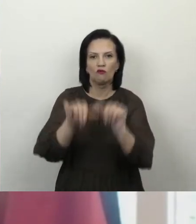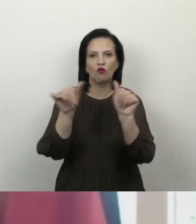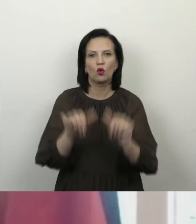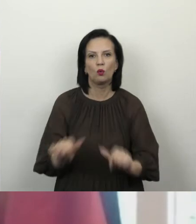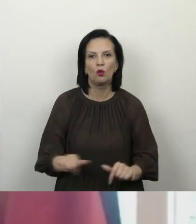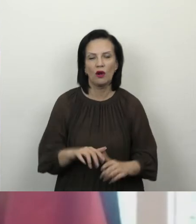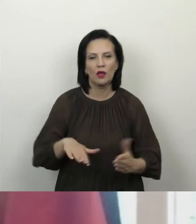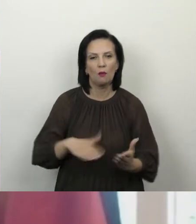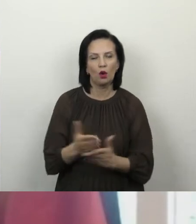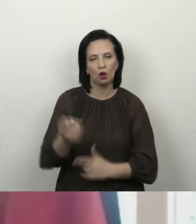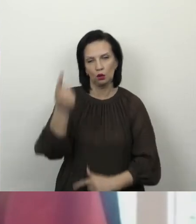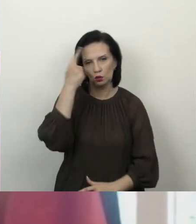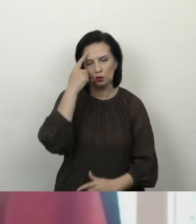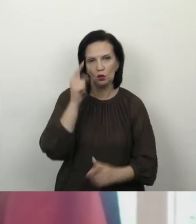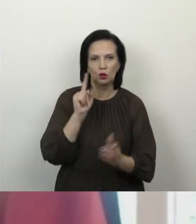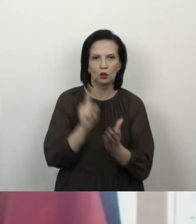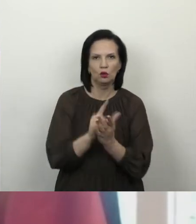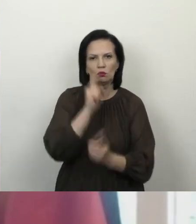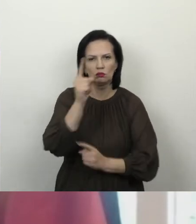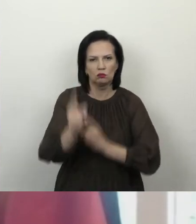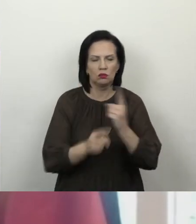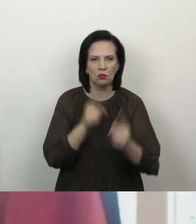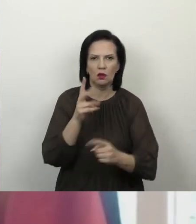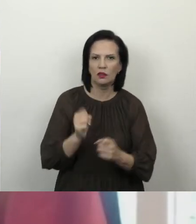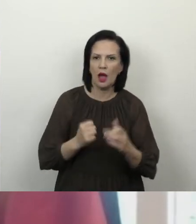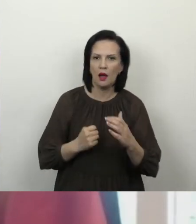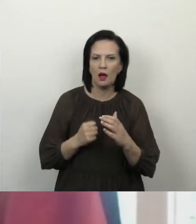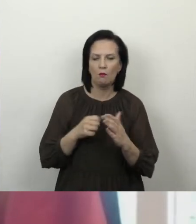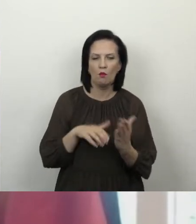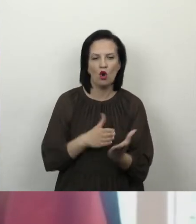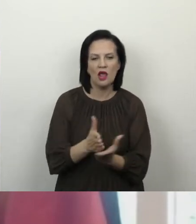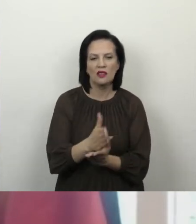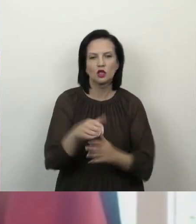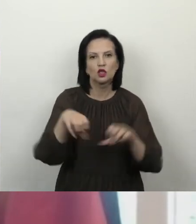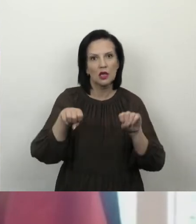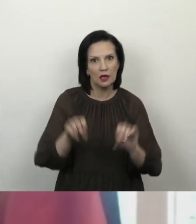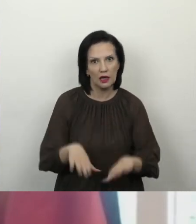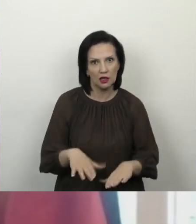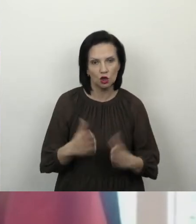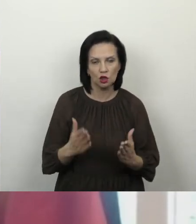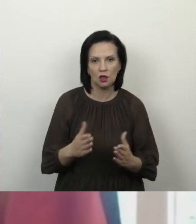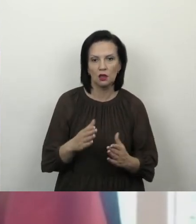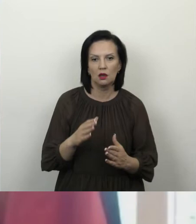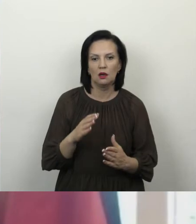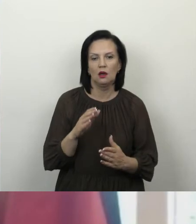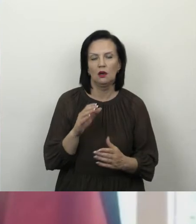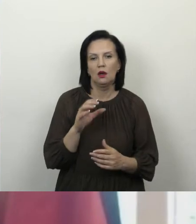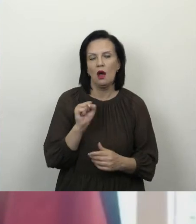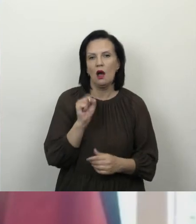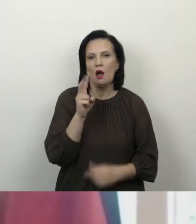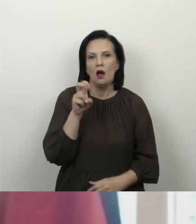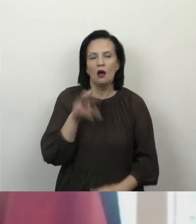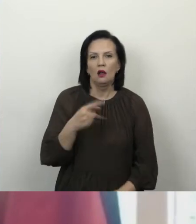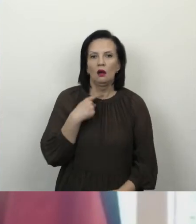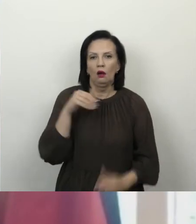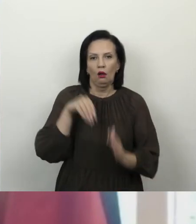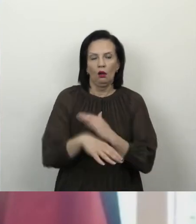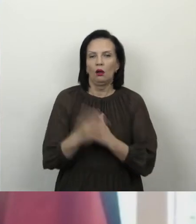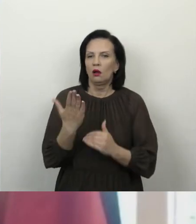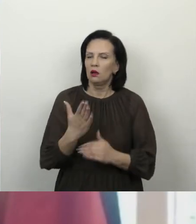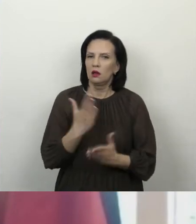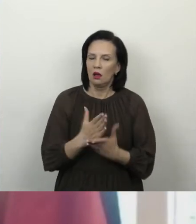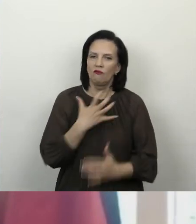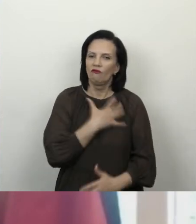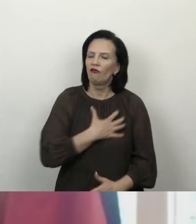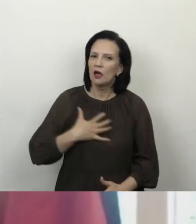into political decisions. The act of voting is a central and intermittent interim decision.